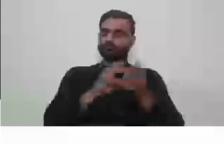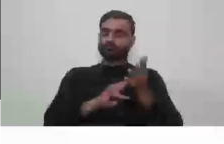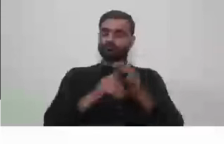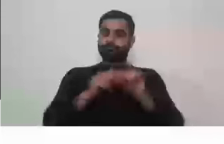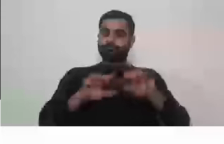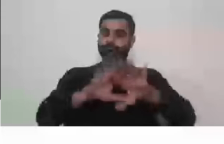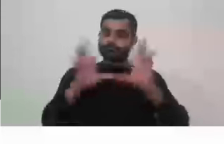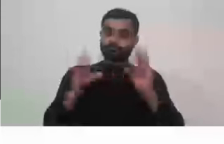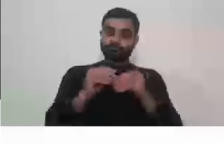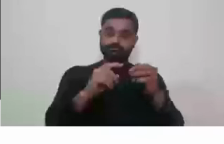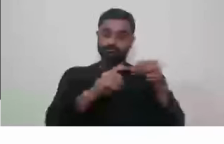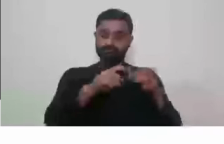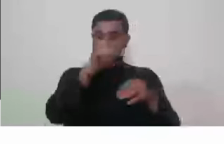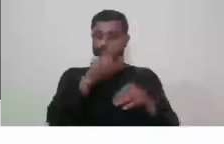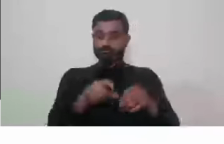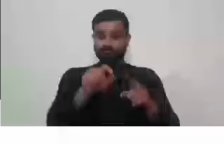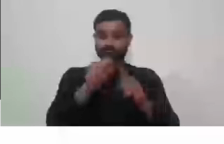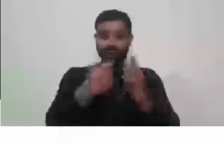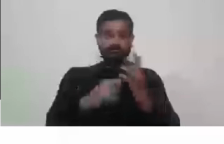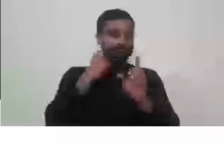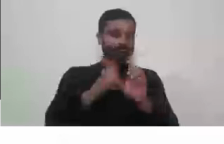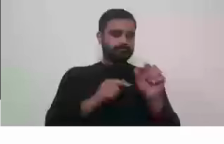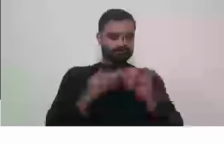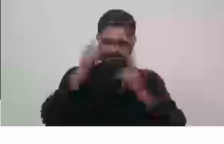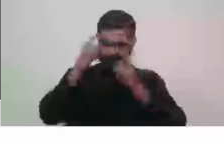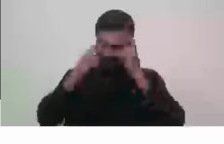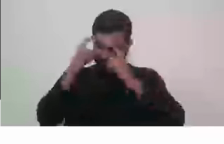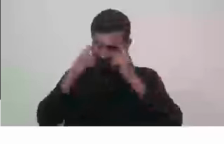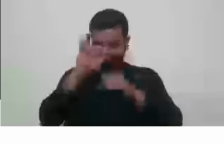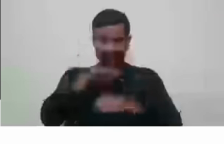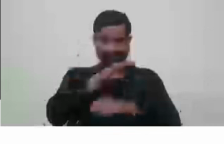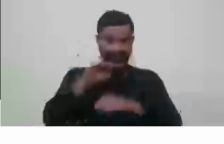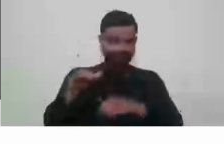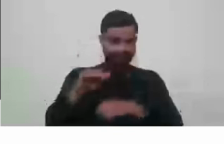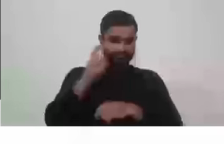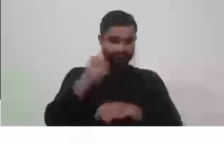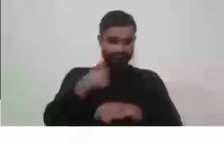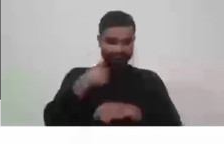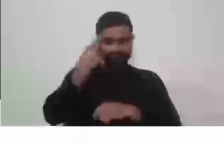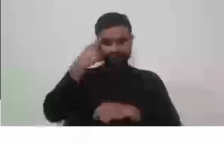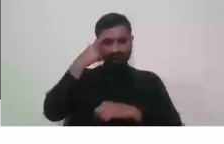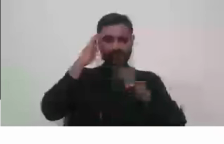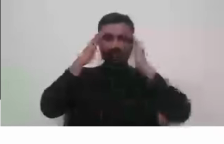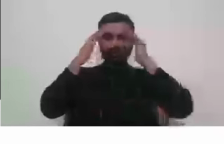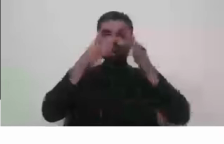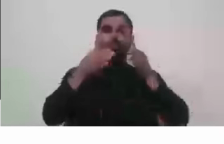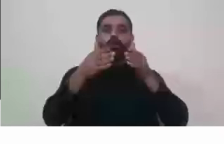much question. Priya ma'am knows when I started thinking of this webinar, that was one of my concerns and focus